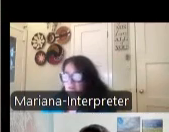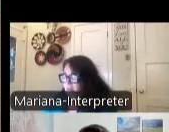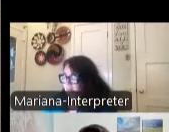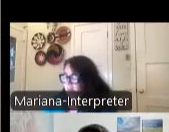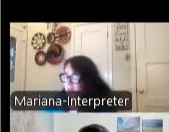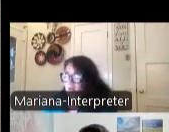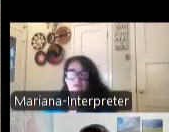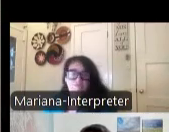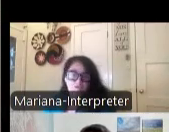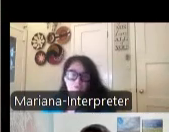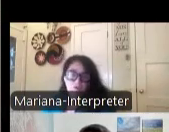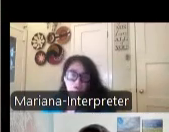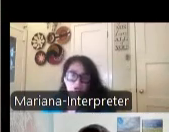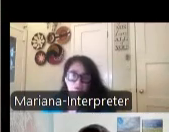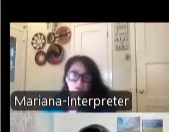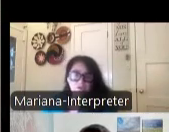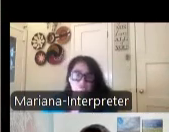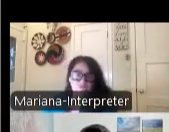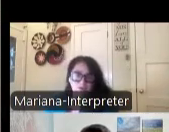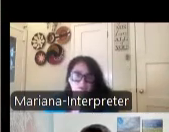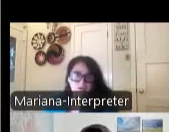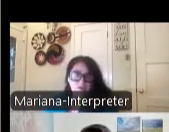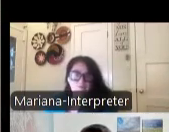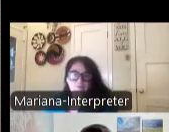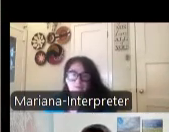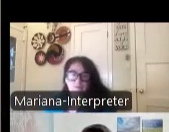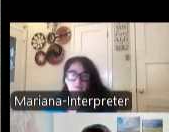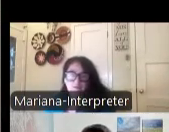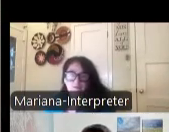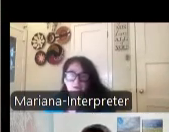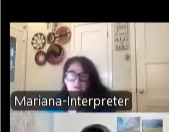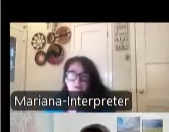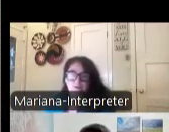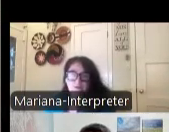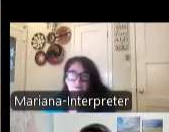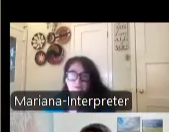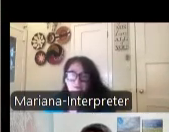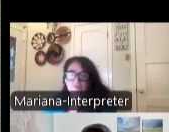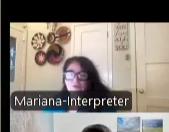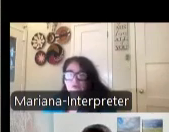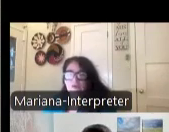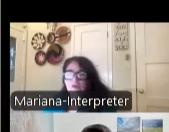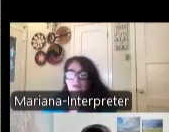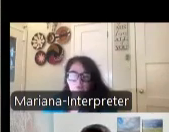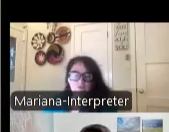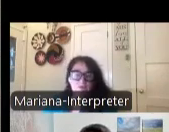We'll get into that this evening, and I look forward to having some time for